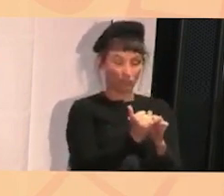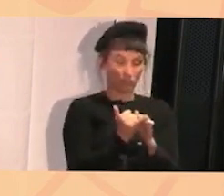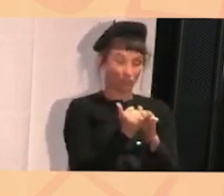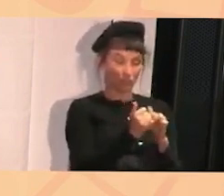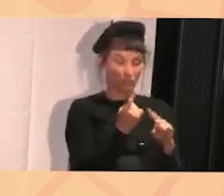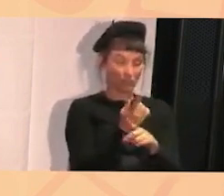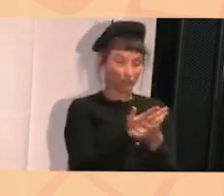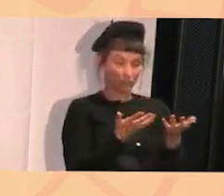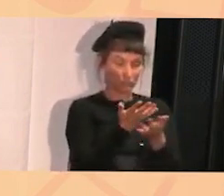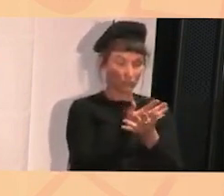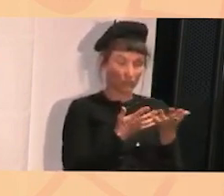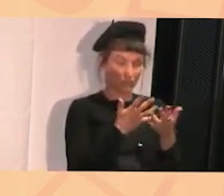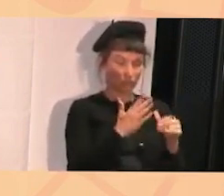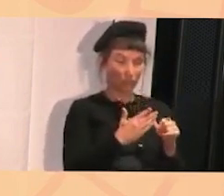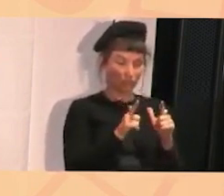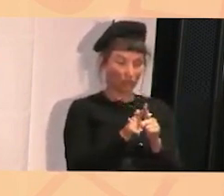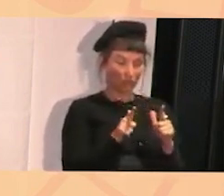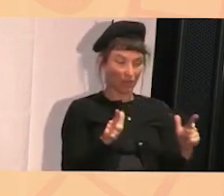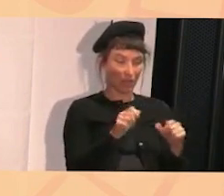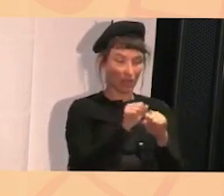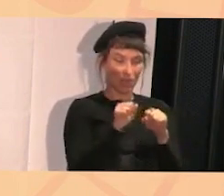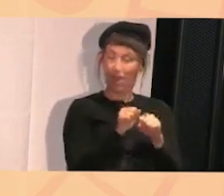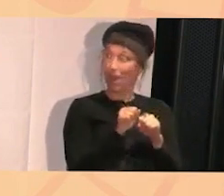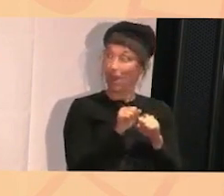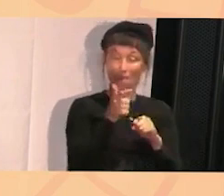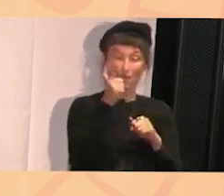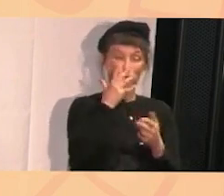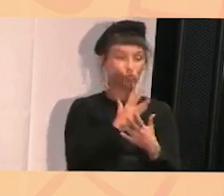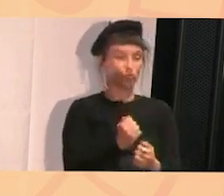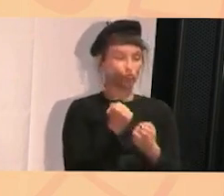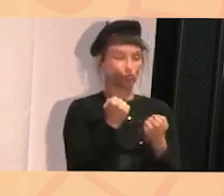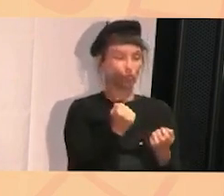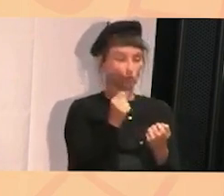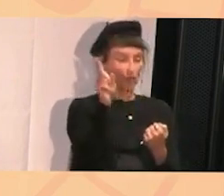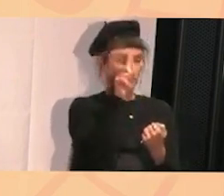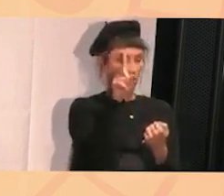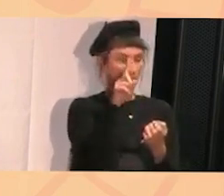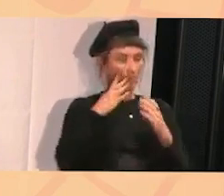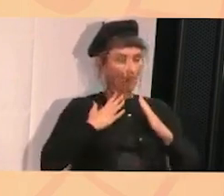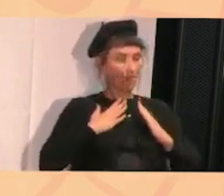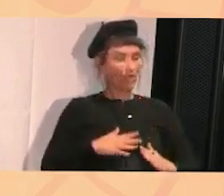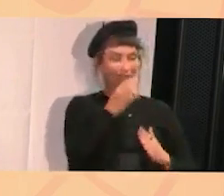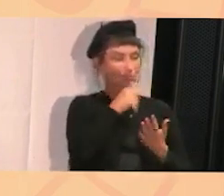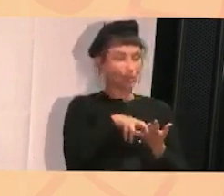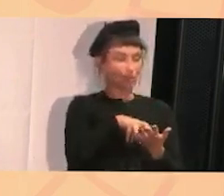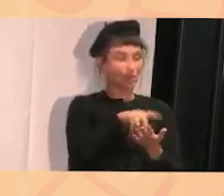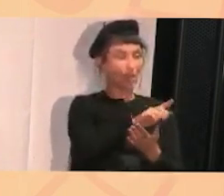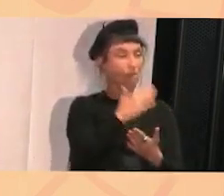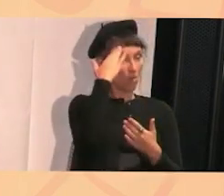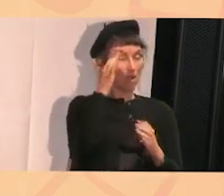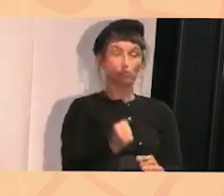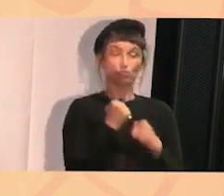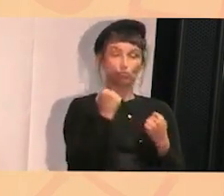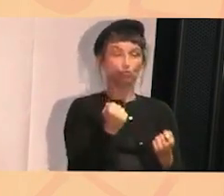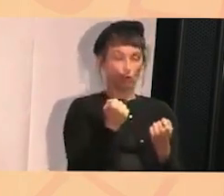there. And our bosses are quite strong at the moment. They're frail in body, but they're really strong in their minds, and they're teaching, and they're singing,